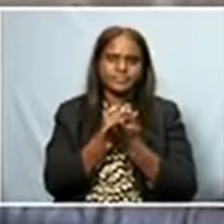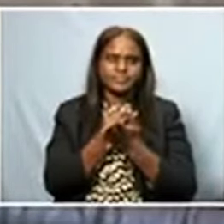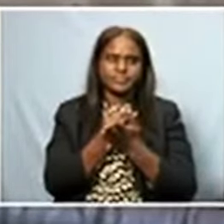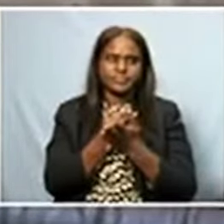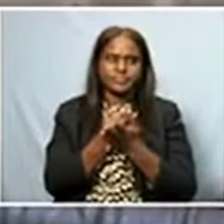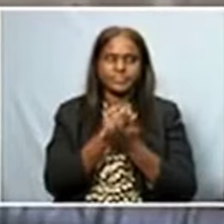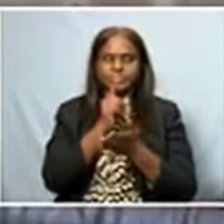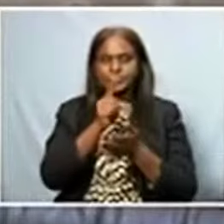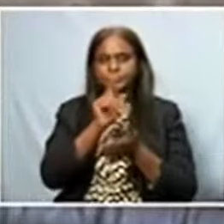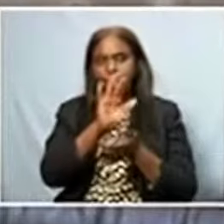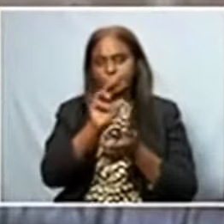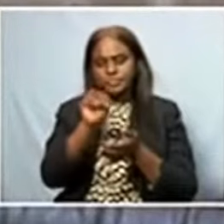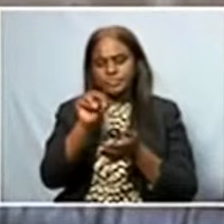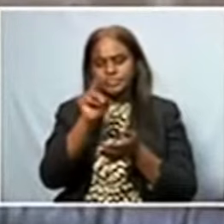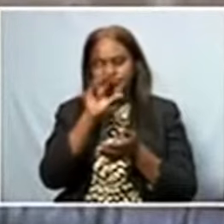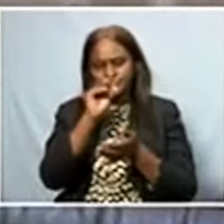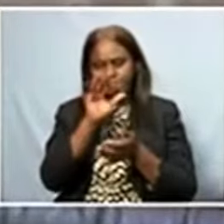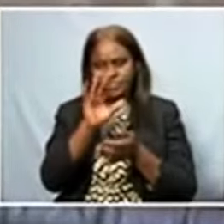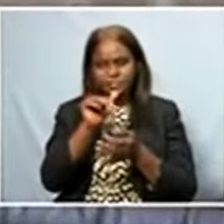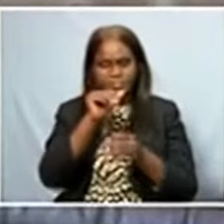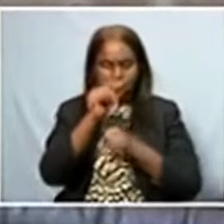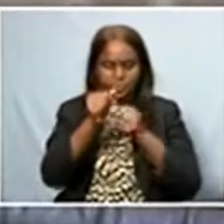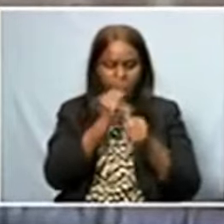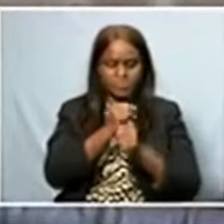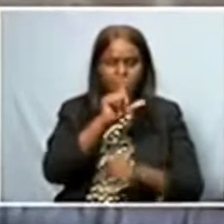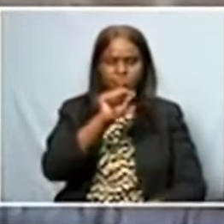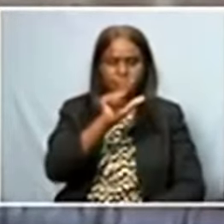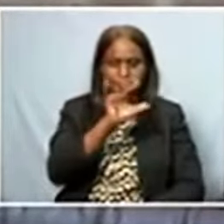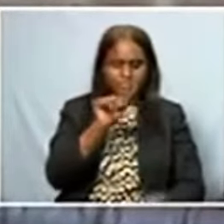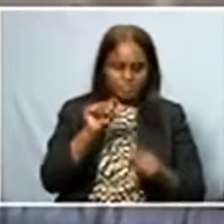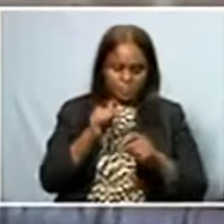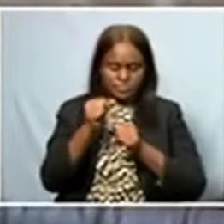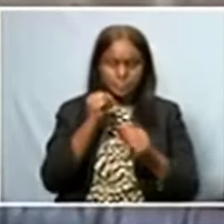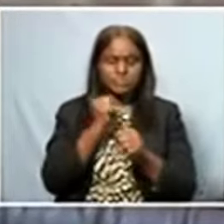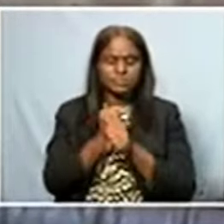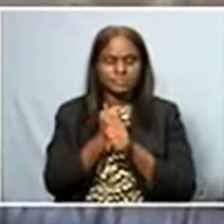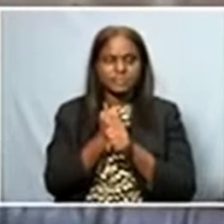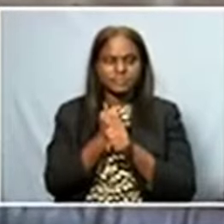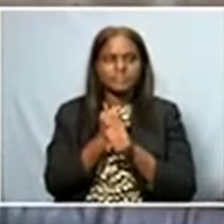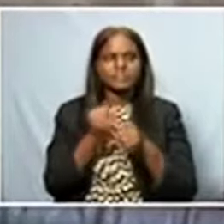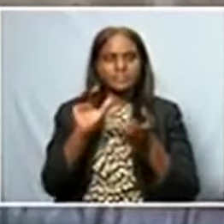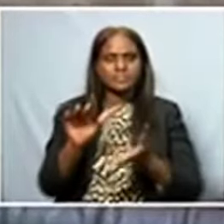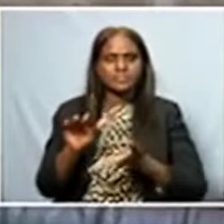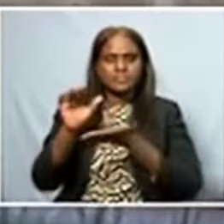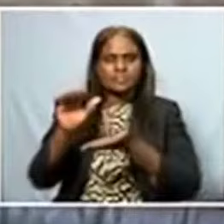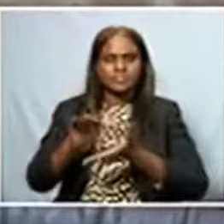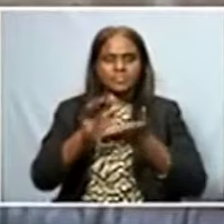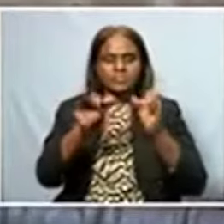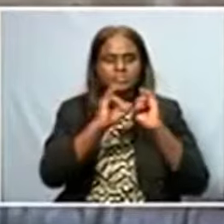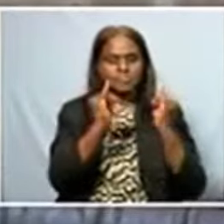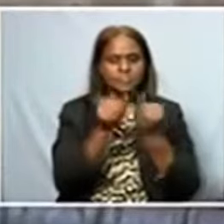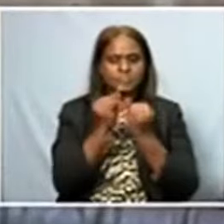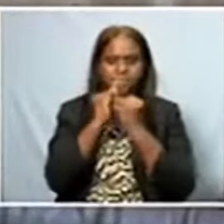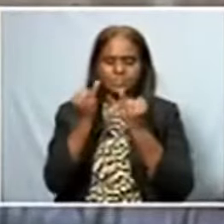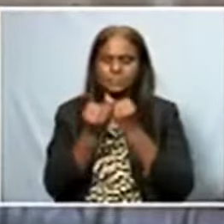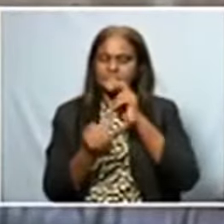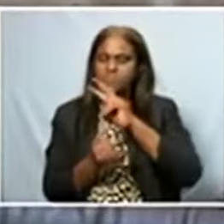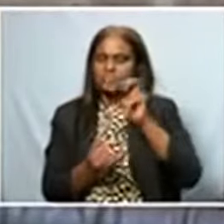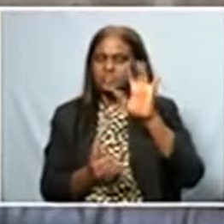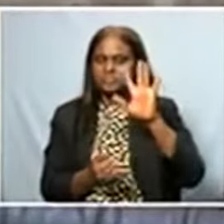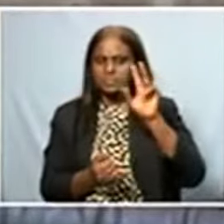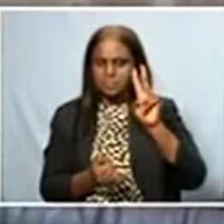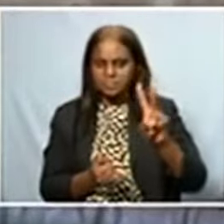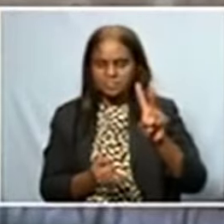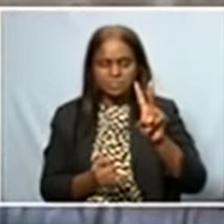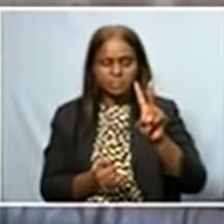is, Mr. Speaker, in the year 2025, which is this year, the allocation to the institution was